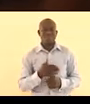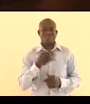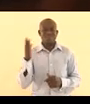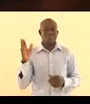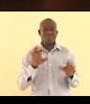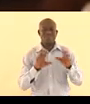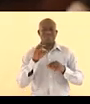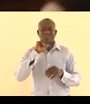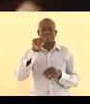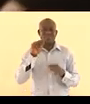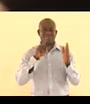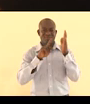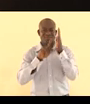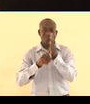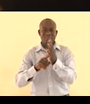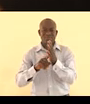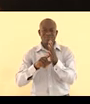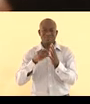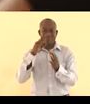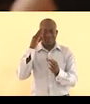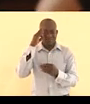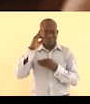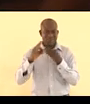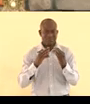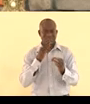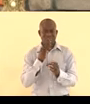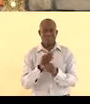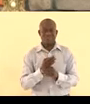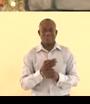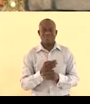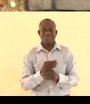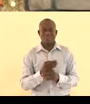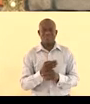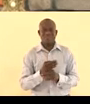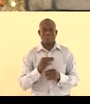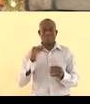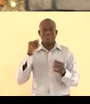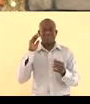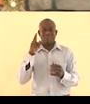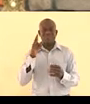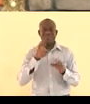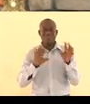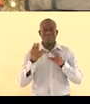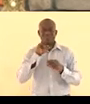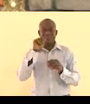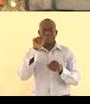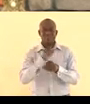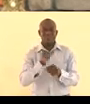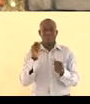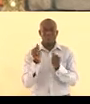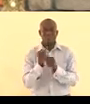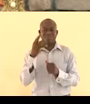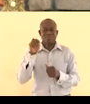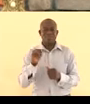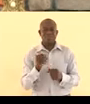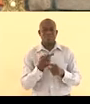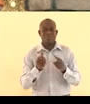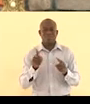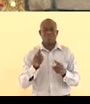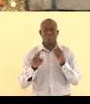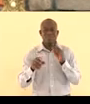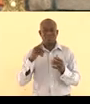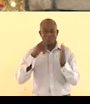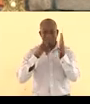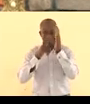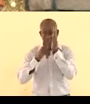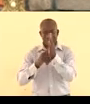They did not show faith. They showed disbelief in him. And so he could not work the miracles. But Jesus demonstrated to